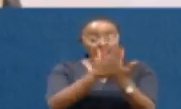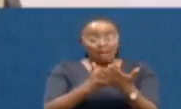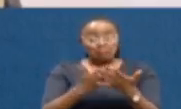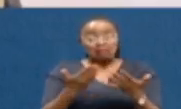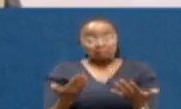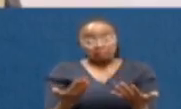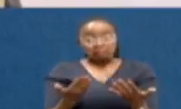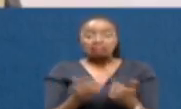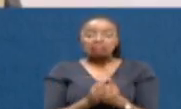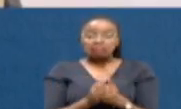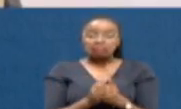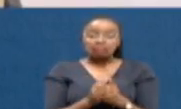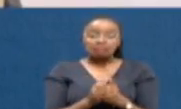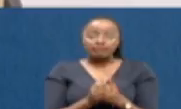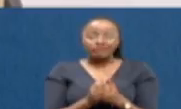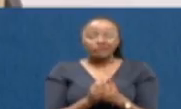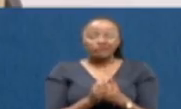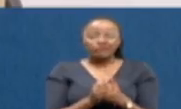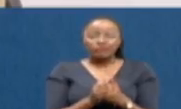them